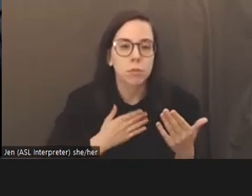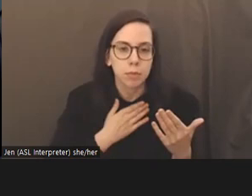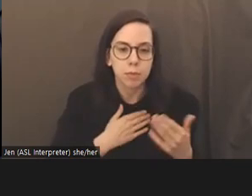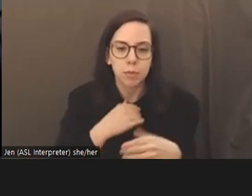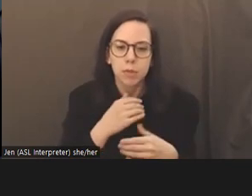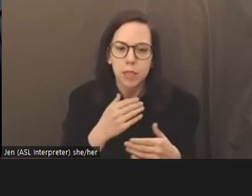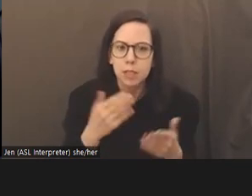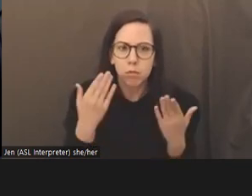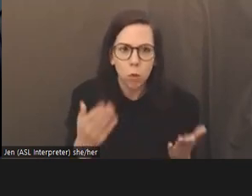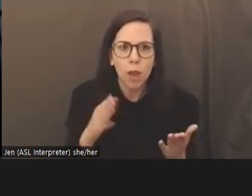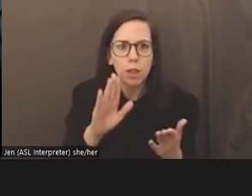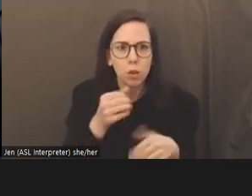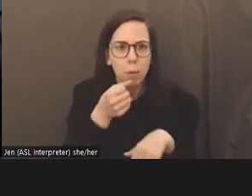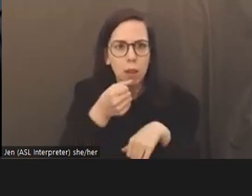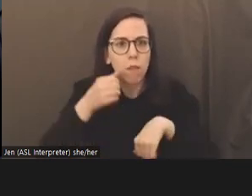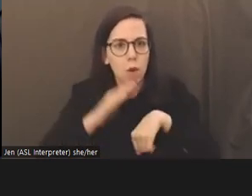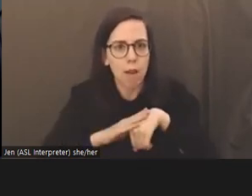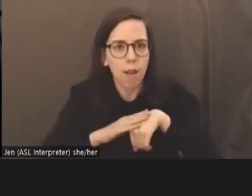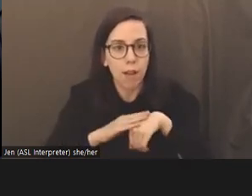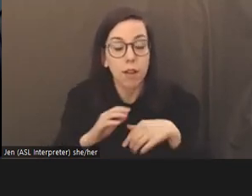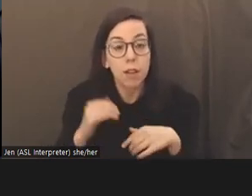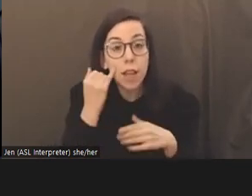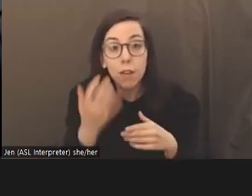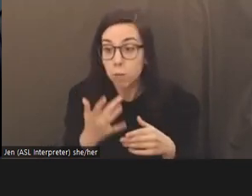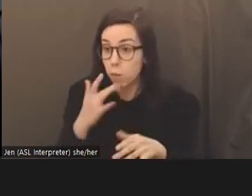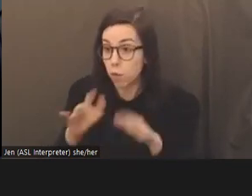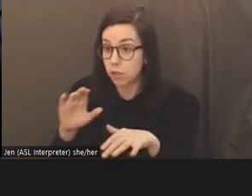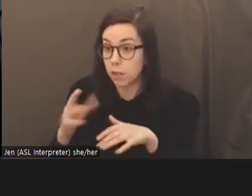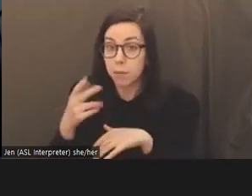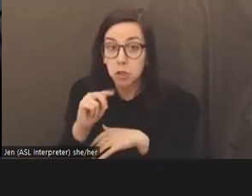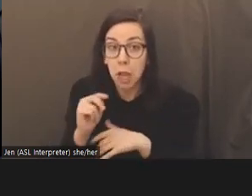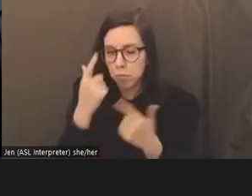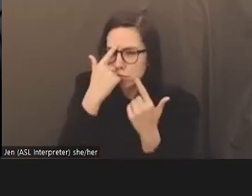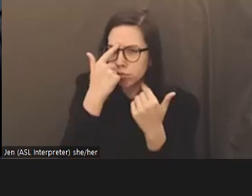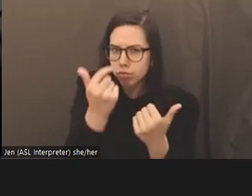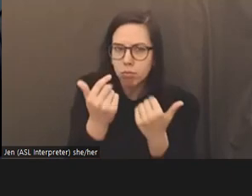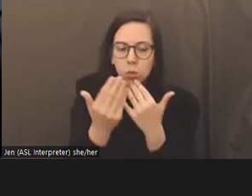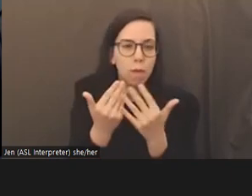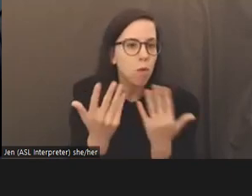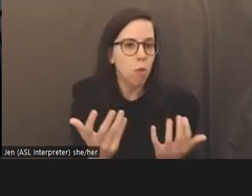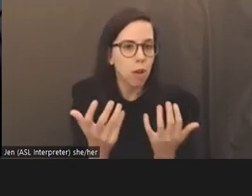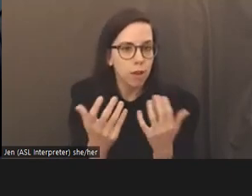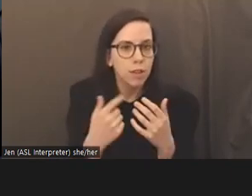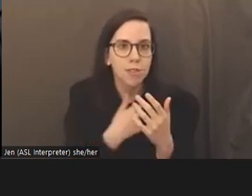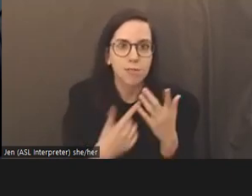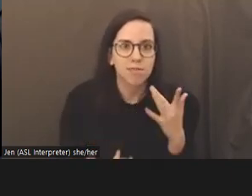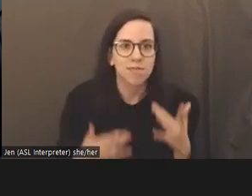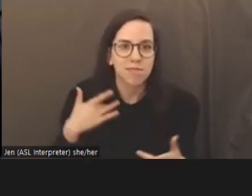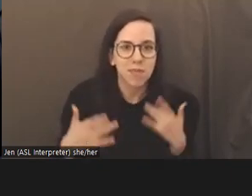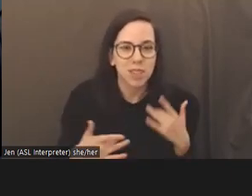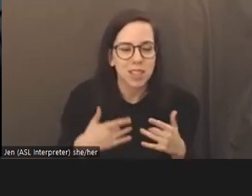unmute yourselves, or if you'd like to use the chat feature, whichever really work. But we're really excited to be